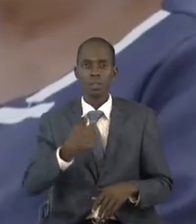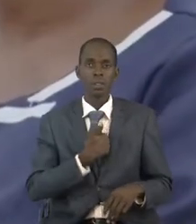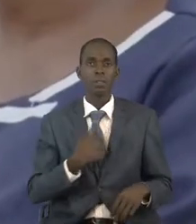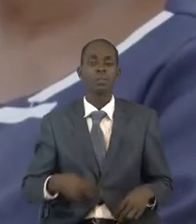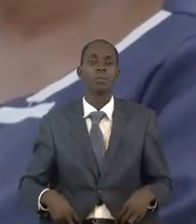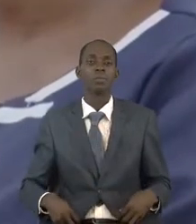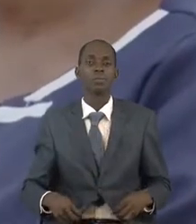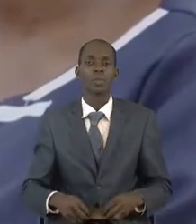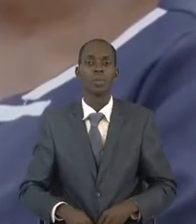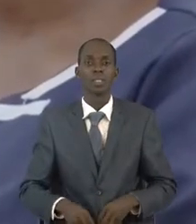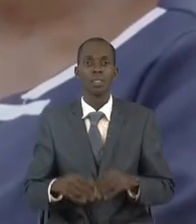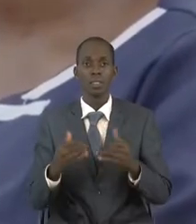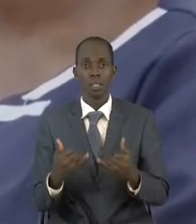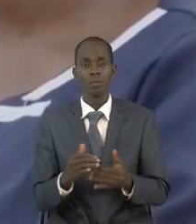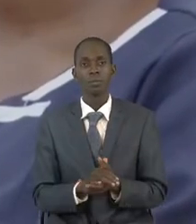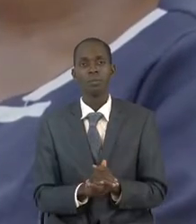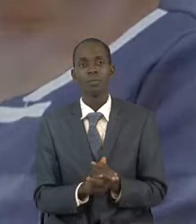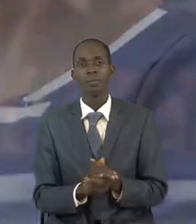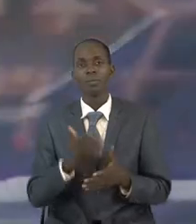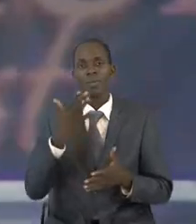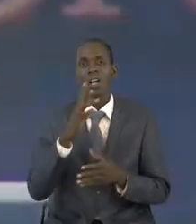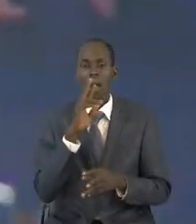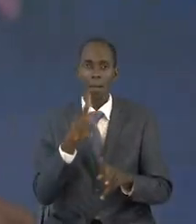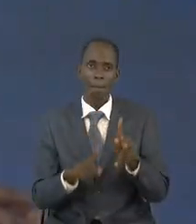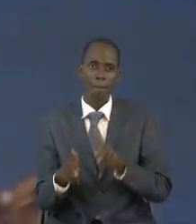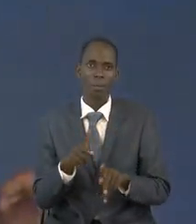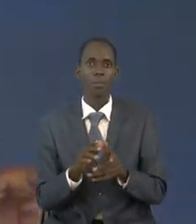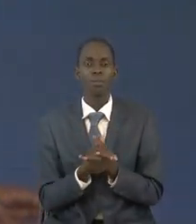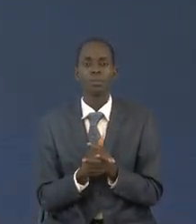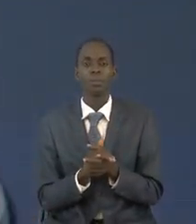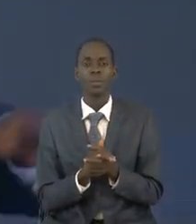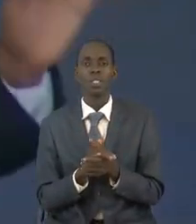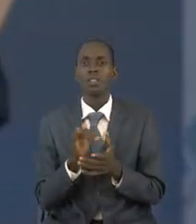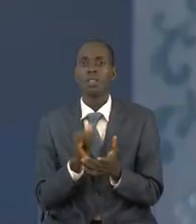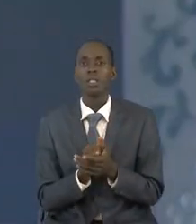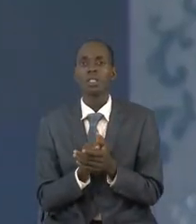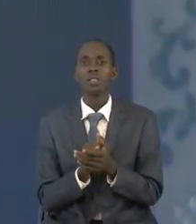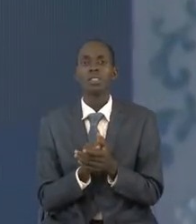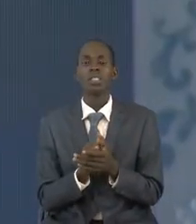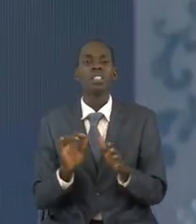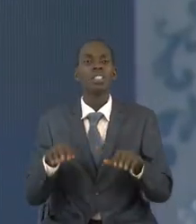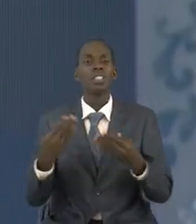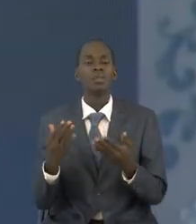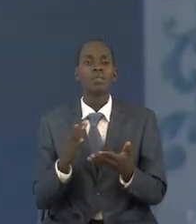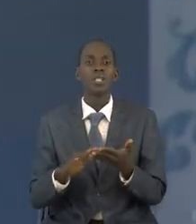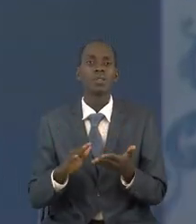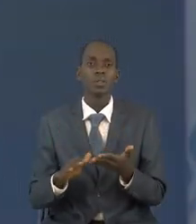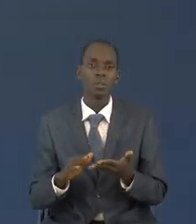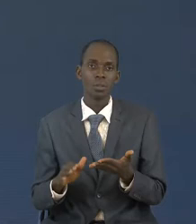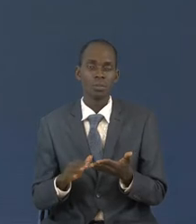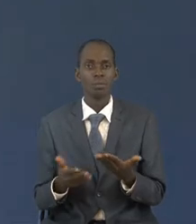Now, there are people that give excuses. They give